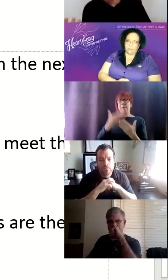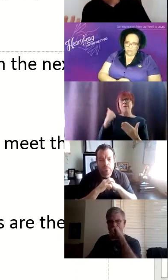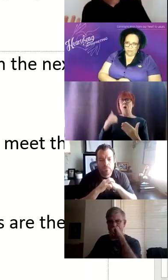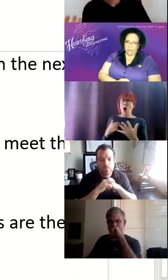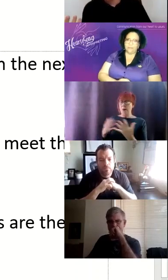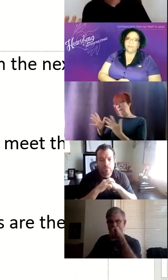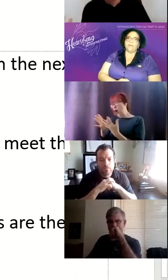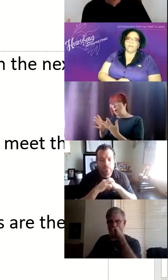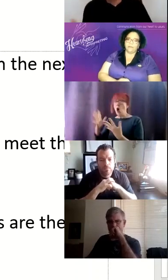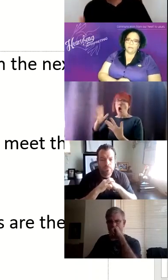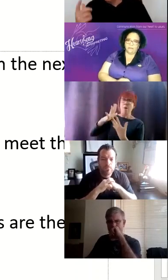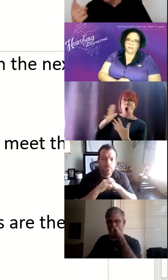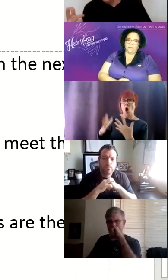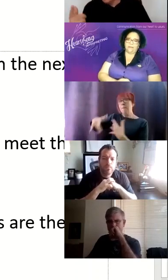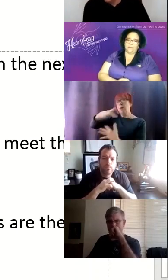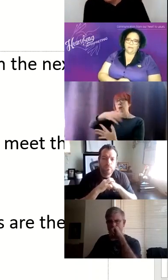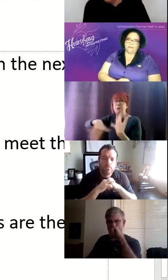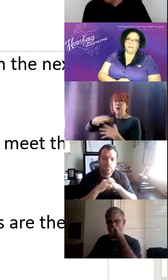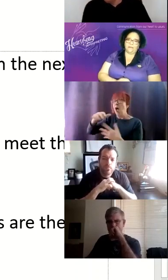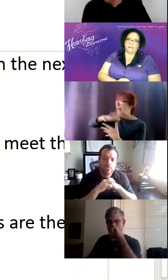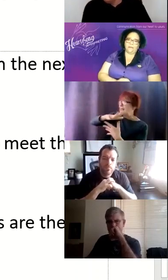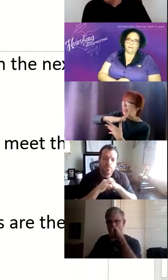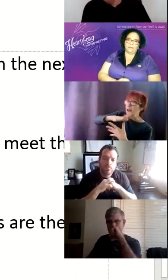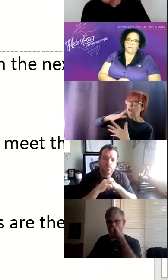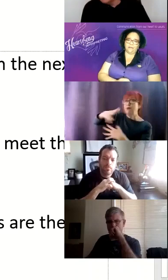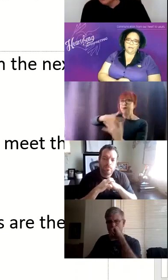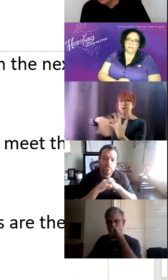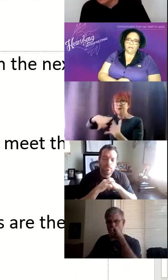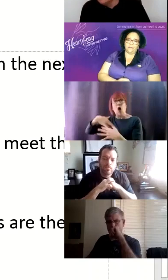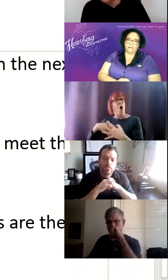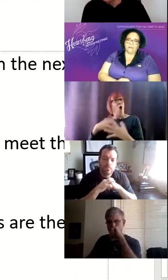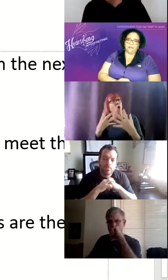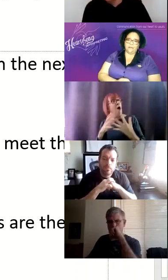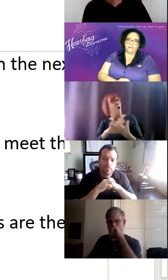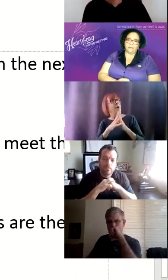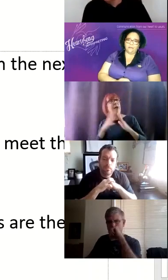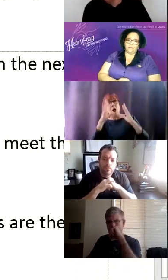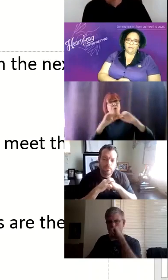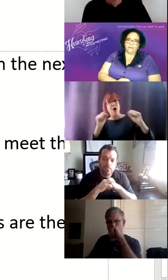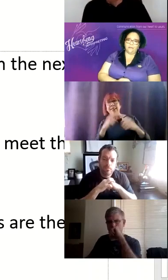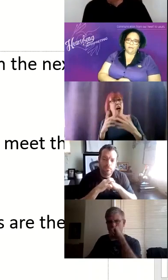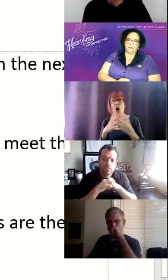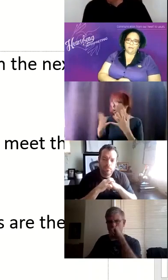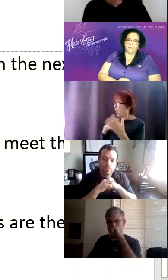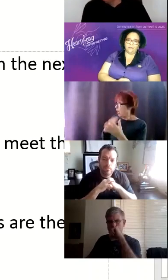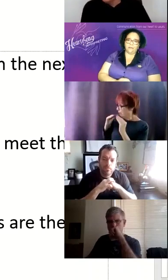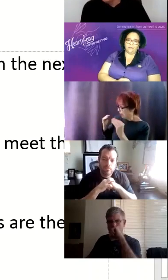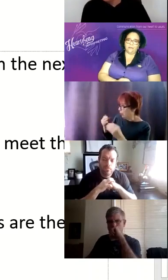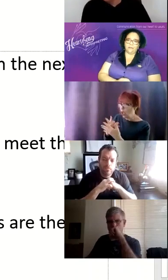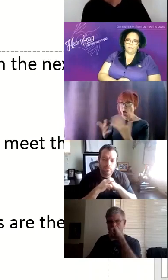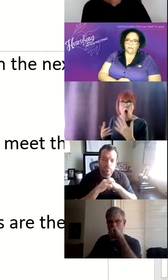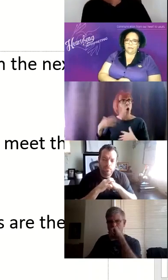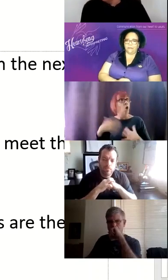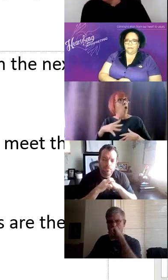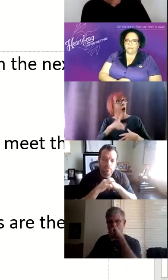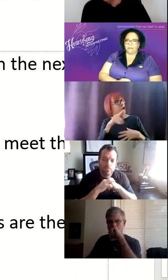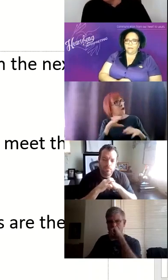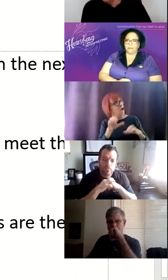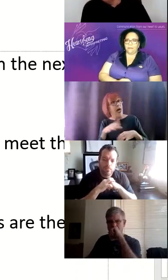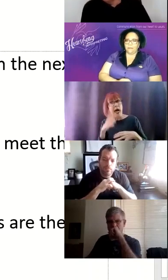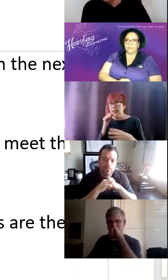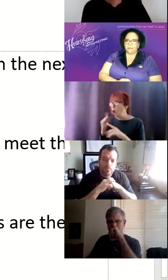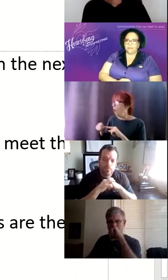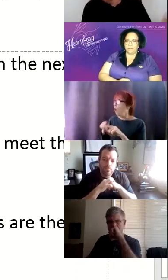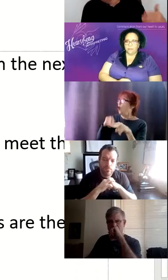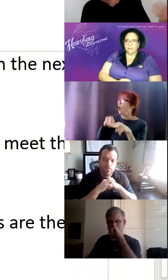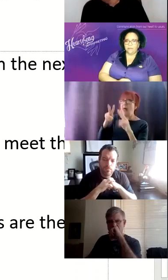at the sophomore and say, oh yeah, I want to be, you know, president of the student association here, or oh wow, that, you know, that guy's a great role